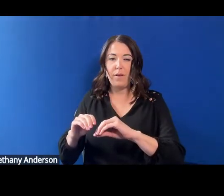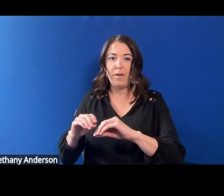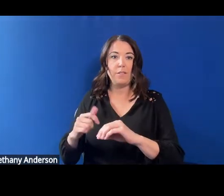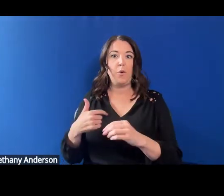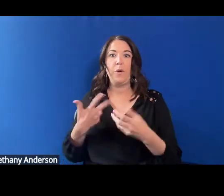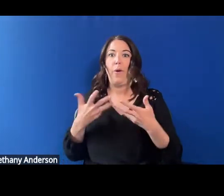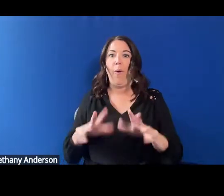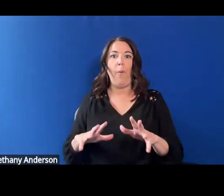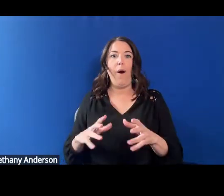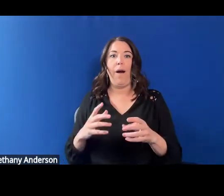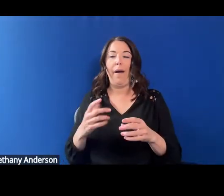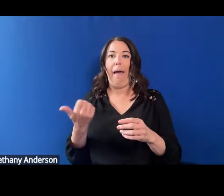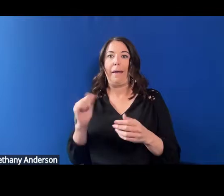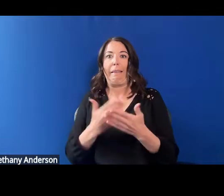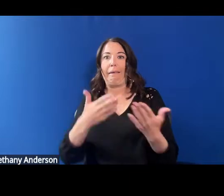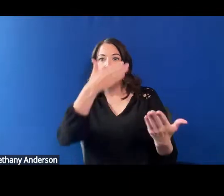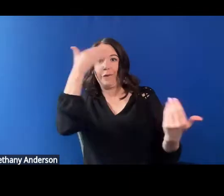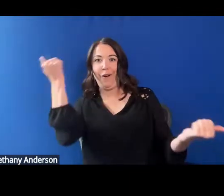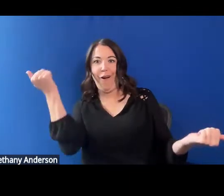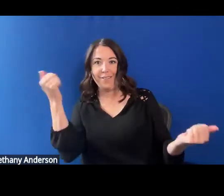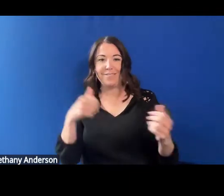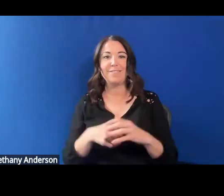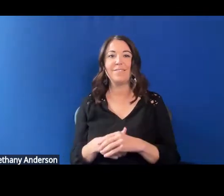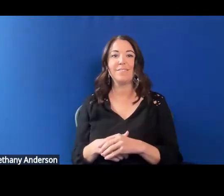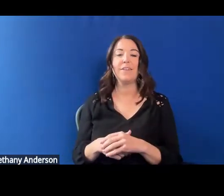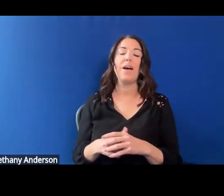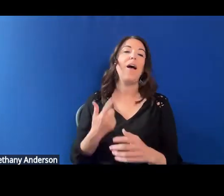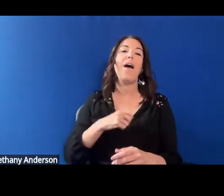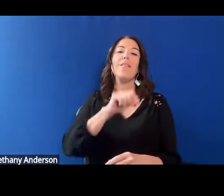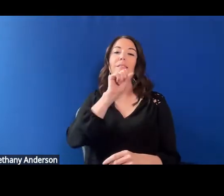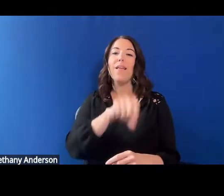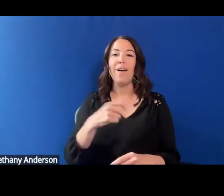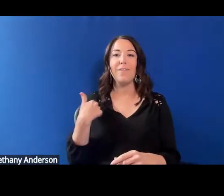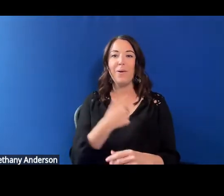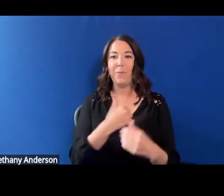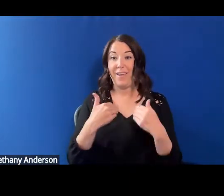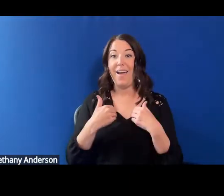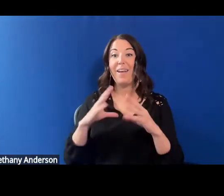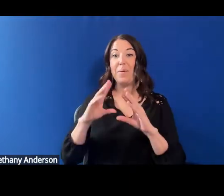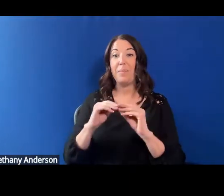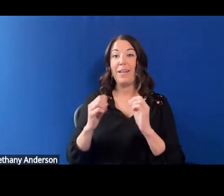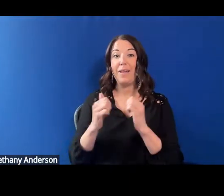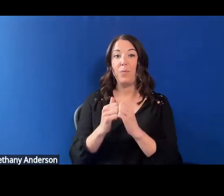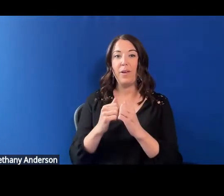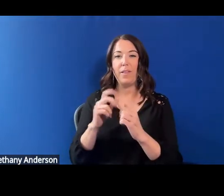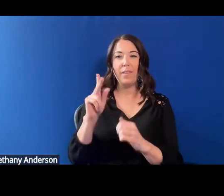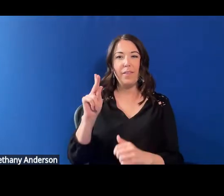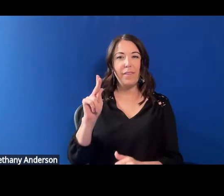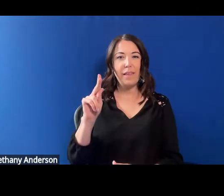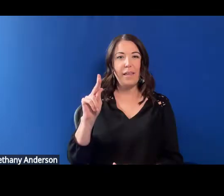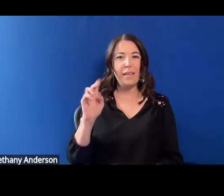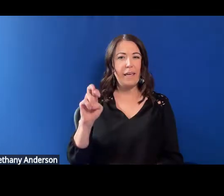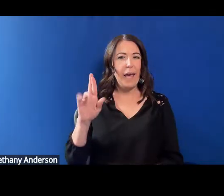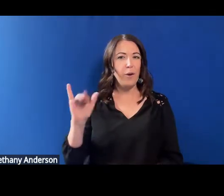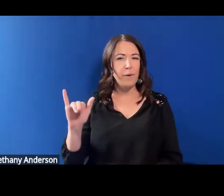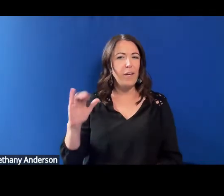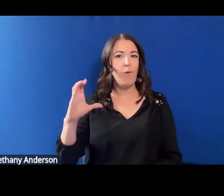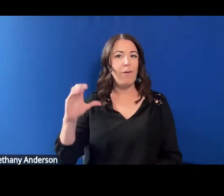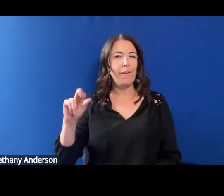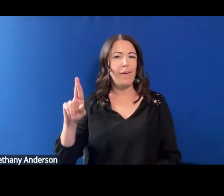left behind. I love that we had a meeting with Carrie to help and